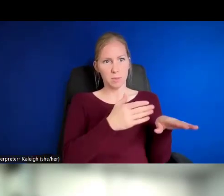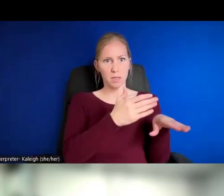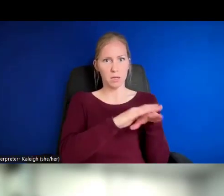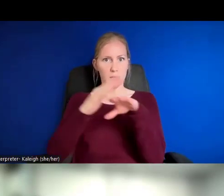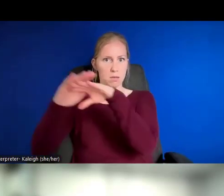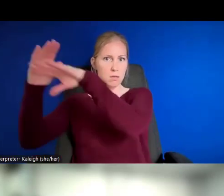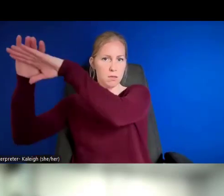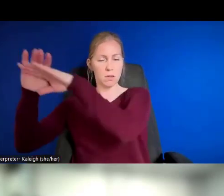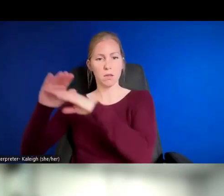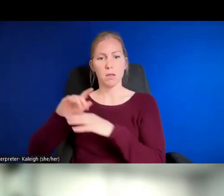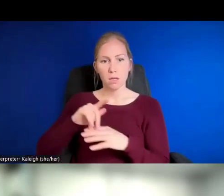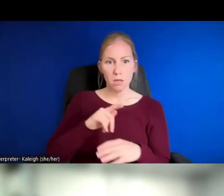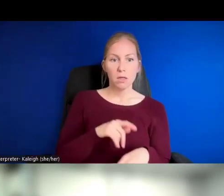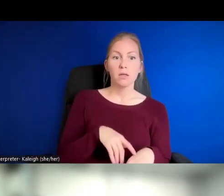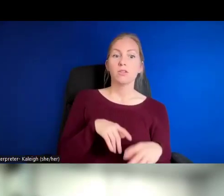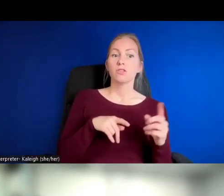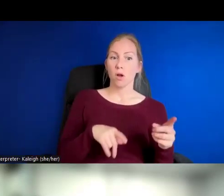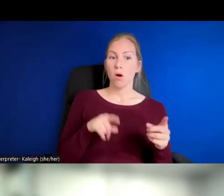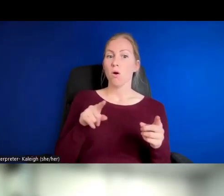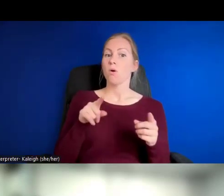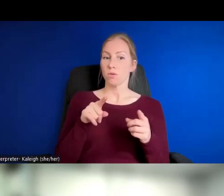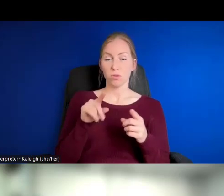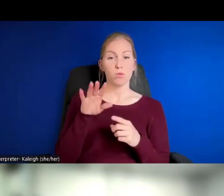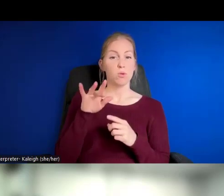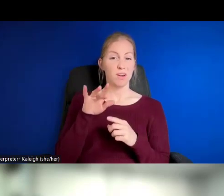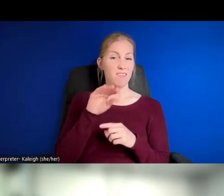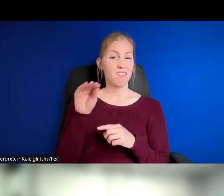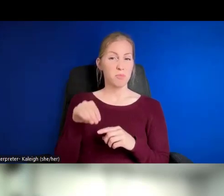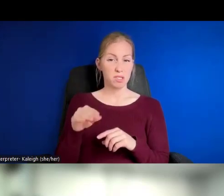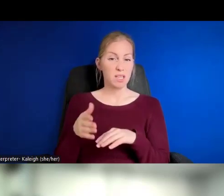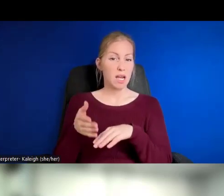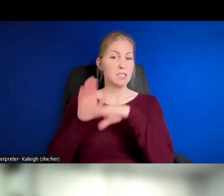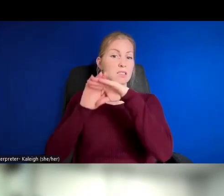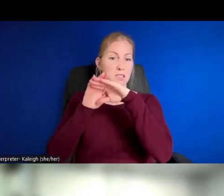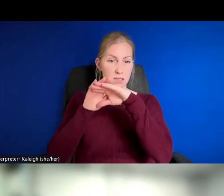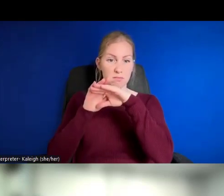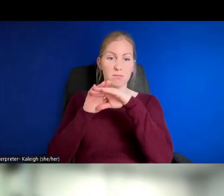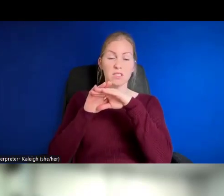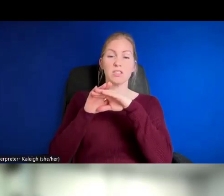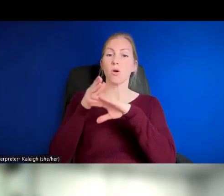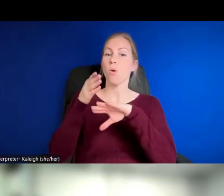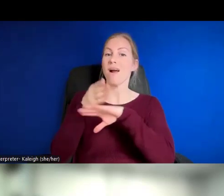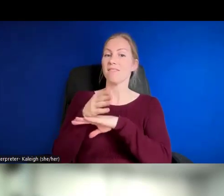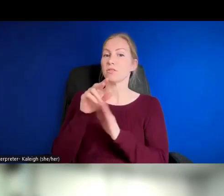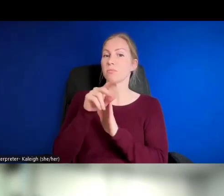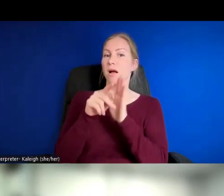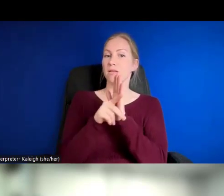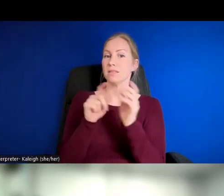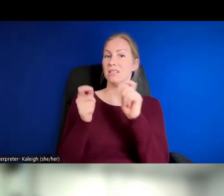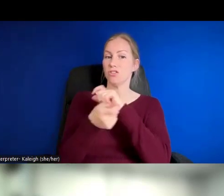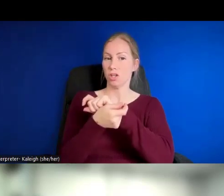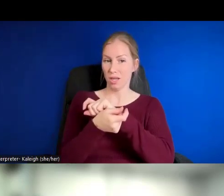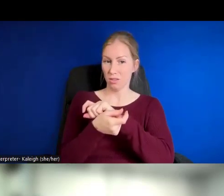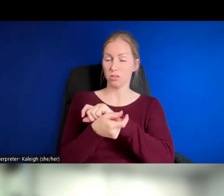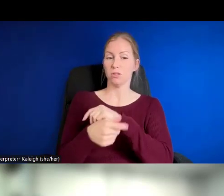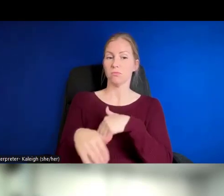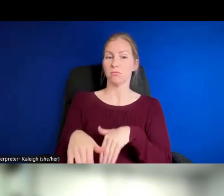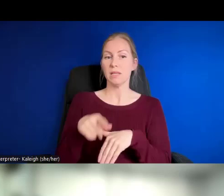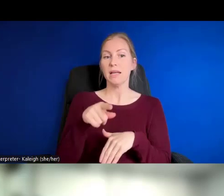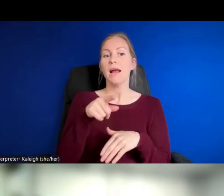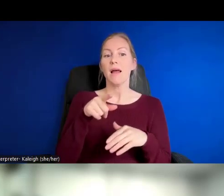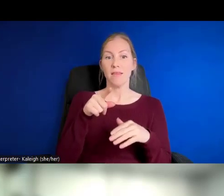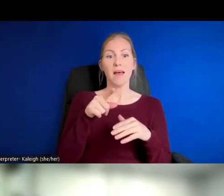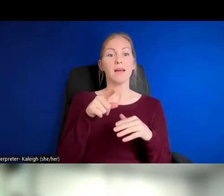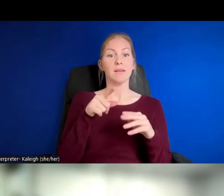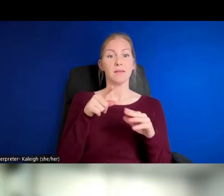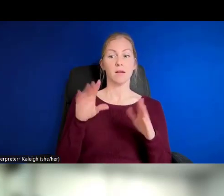by 25% during this reporting period shortly after that policy change, and is up by